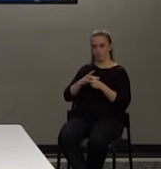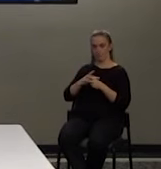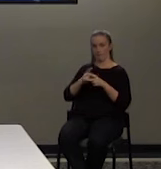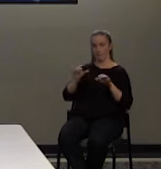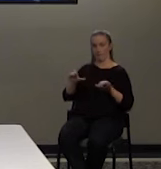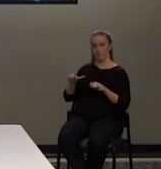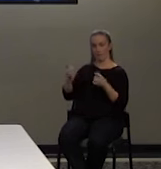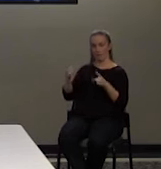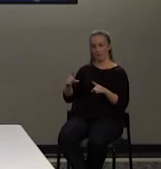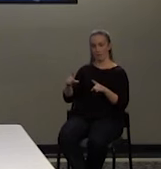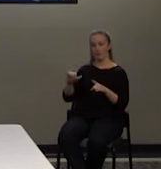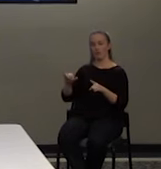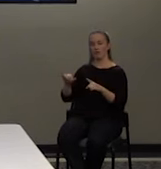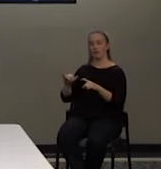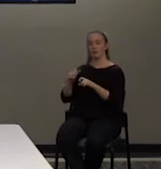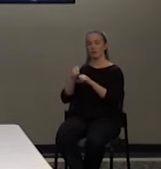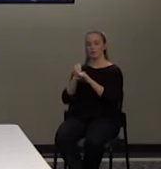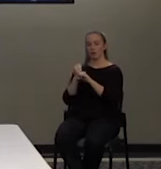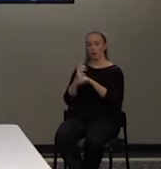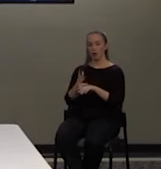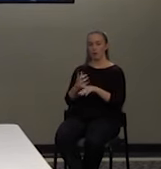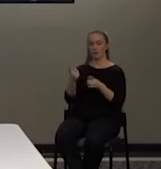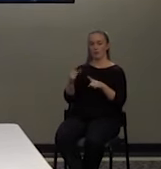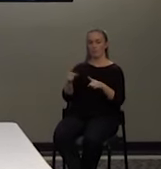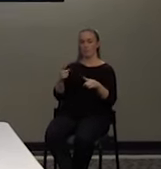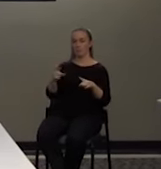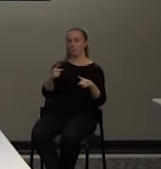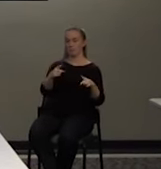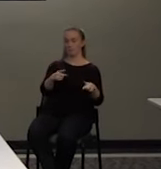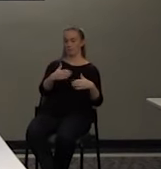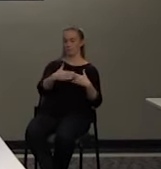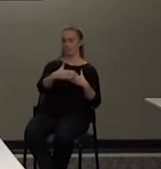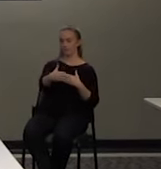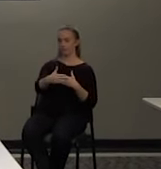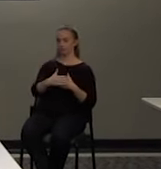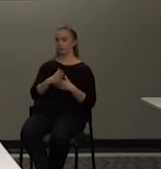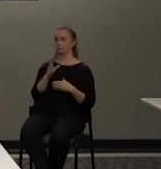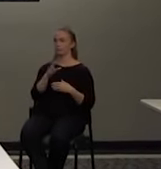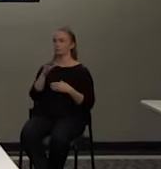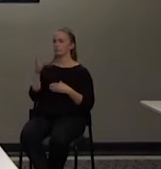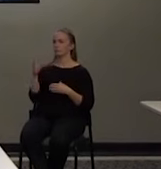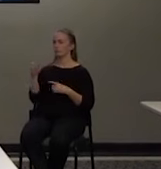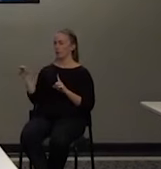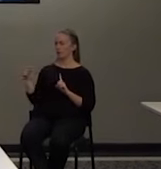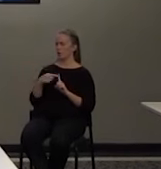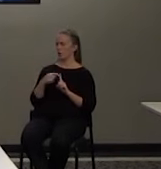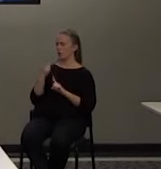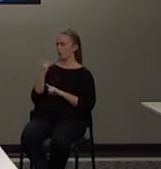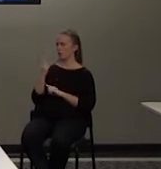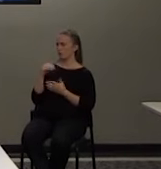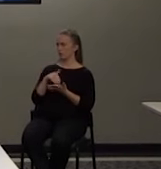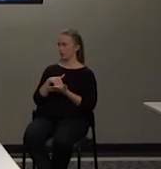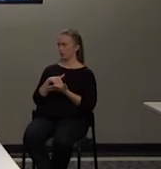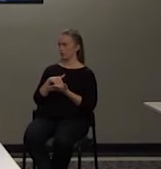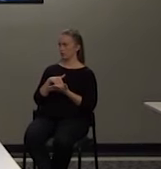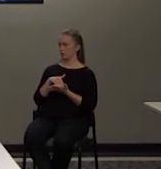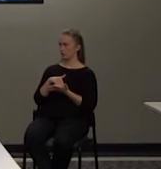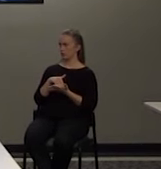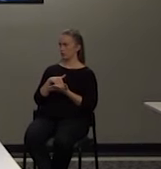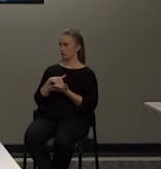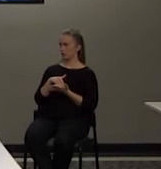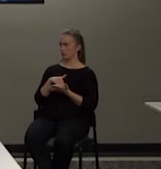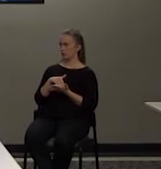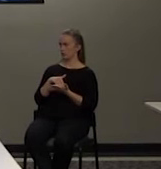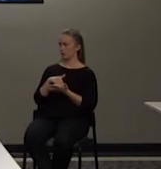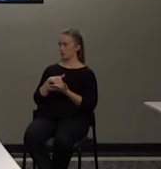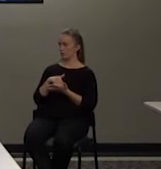helped perpetuate some of the activity that went on out there. The switch back to hotels, downtown hotel. What price